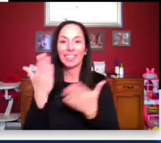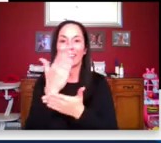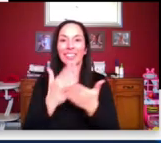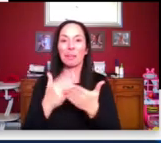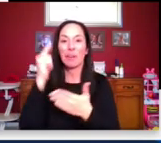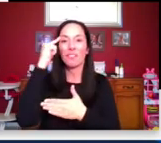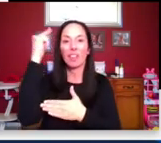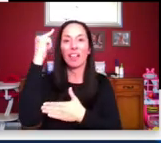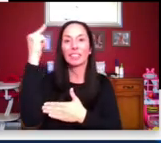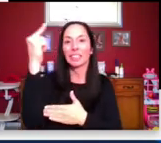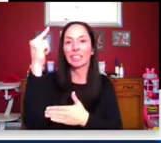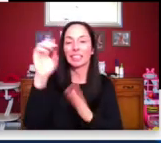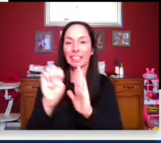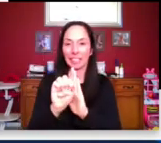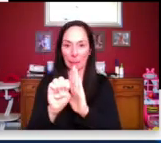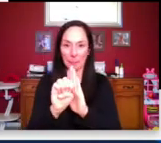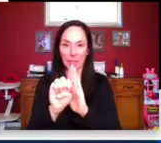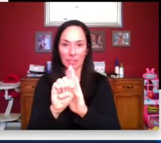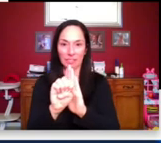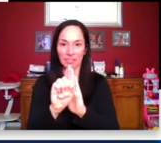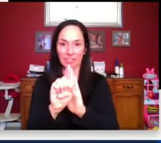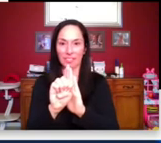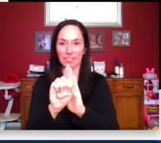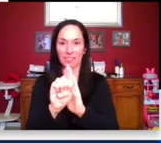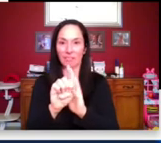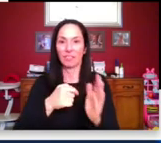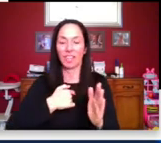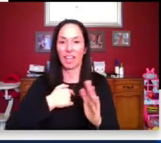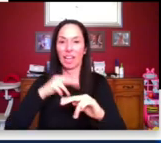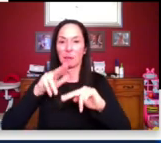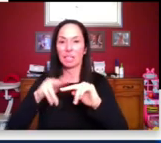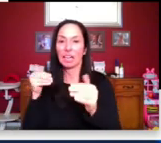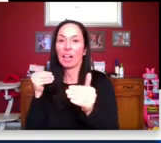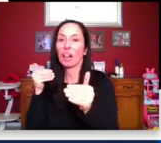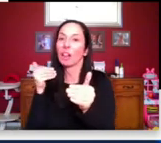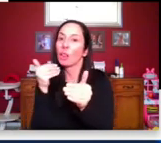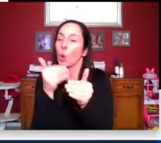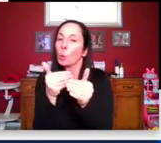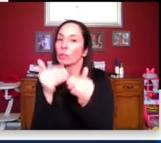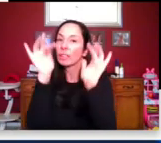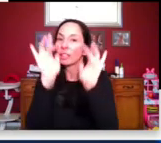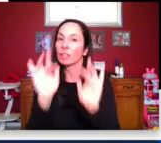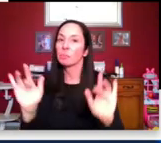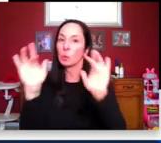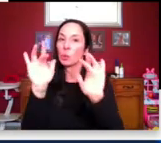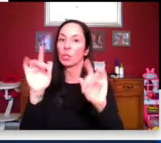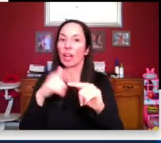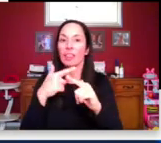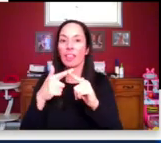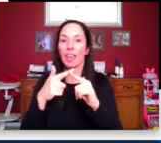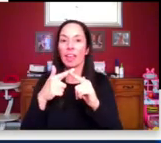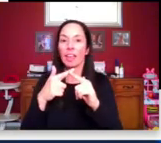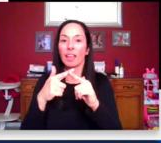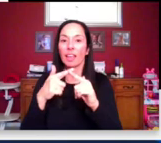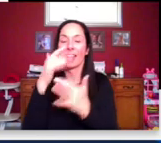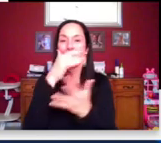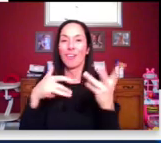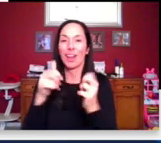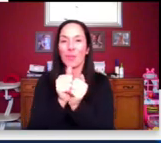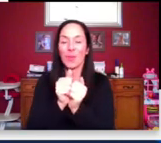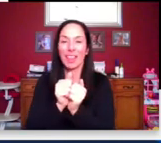Kluskin's examples. I am sitting close to the computer, and then I've interacted with